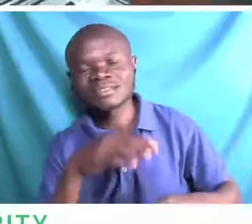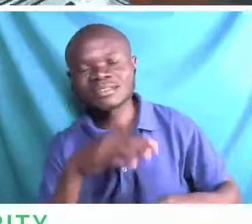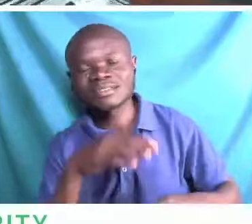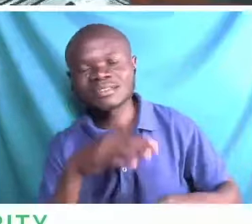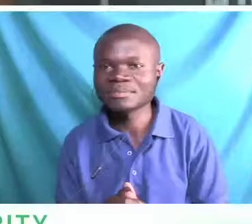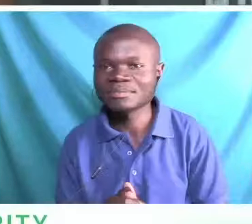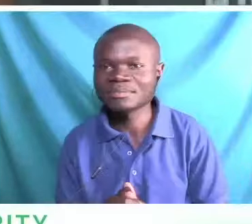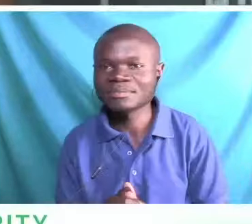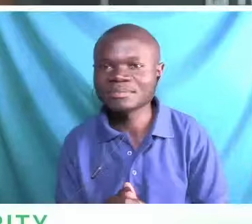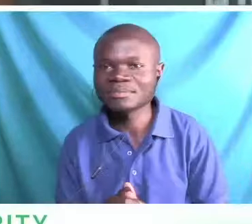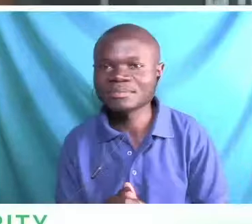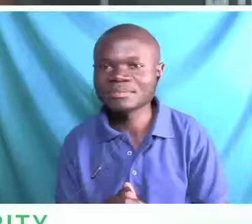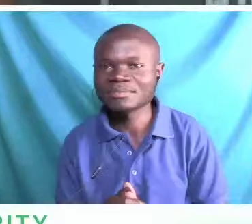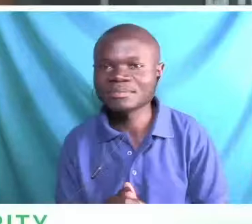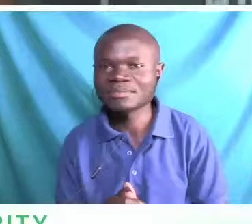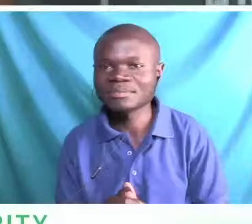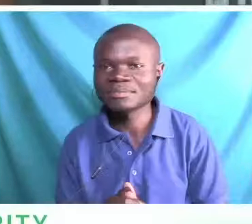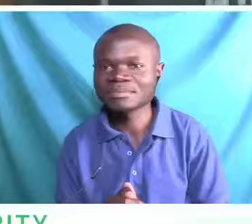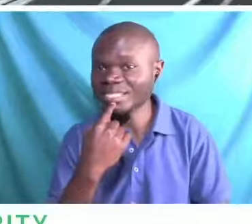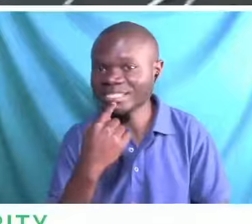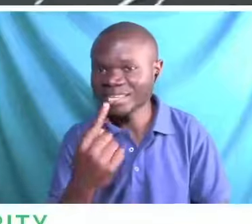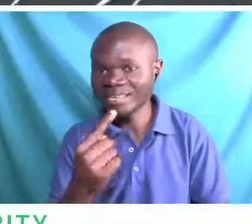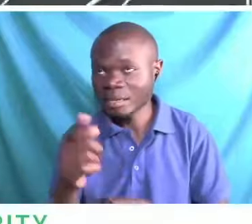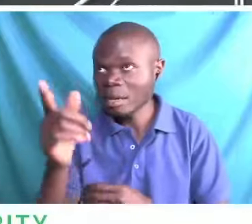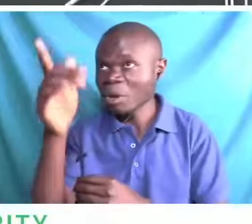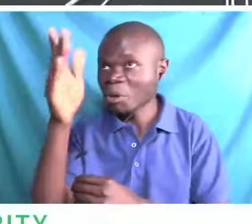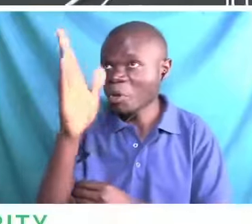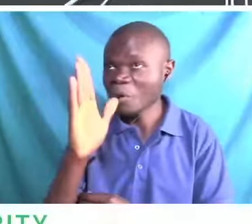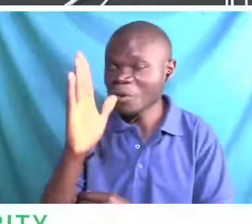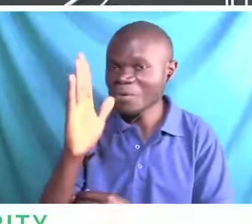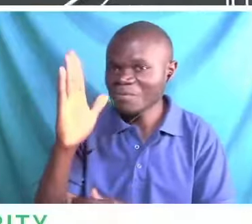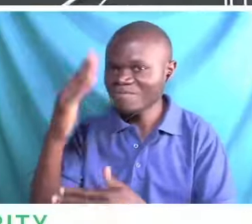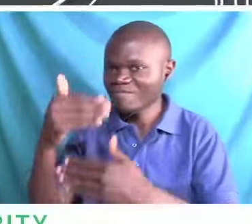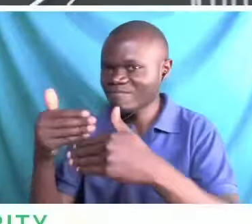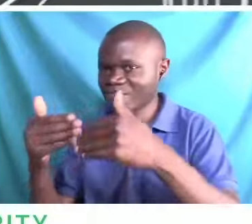you are actually saying, God, I want to build